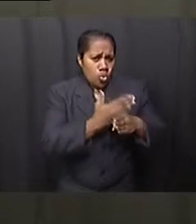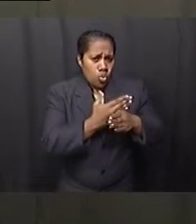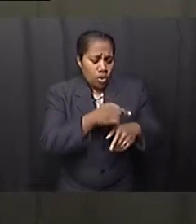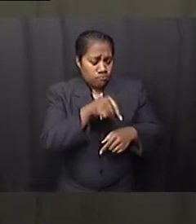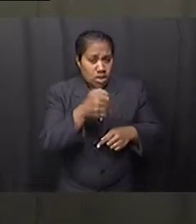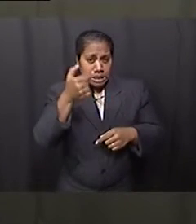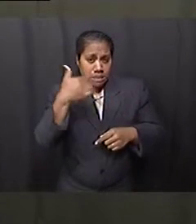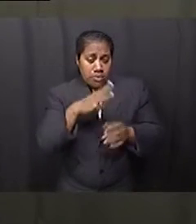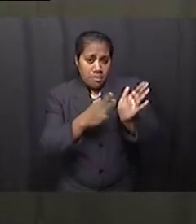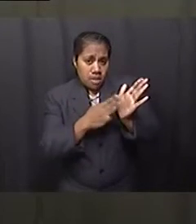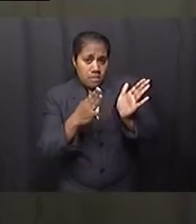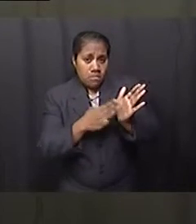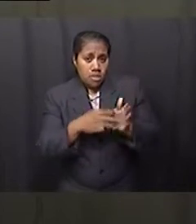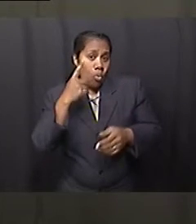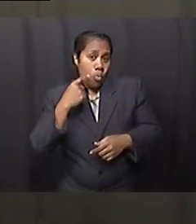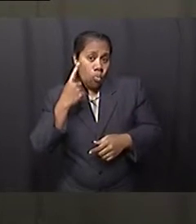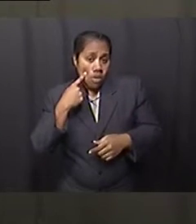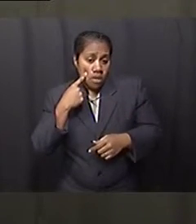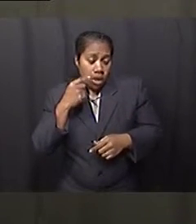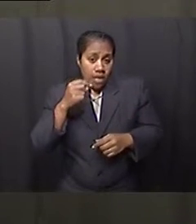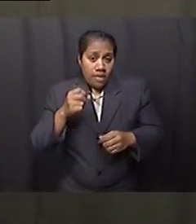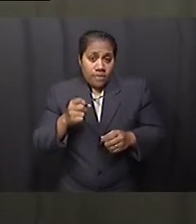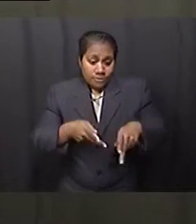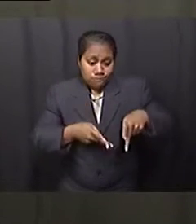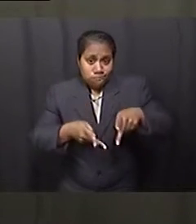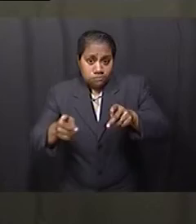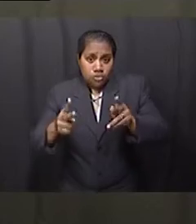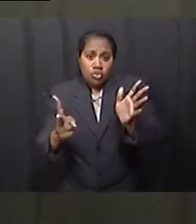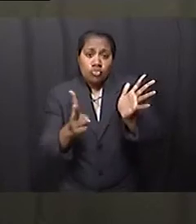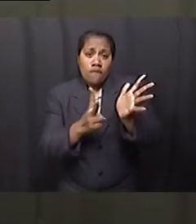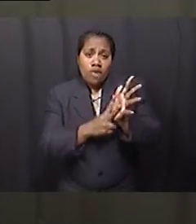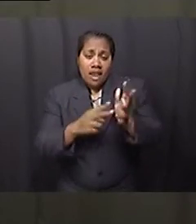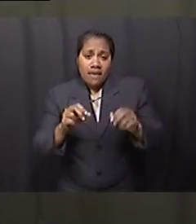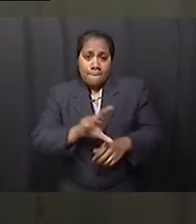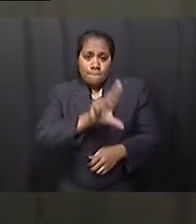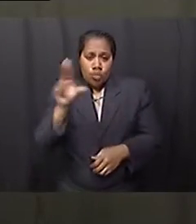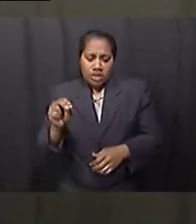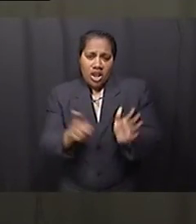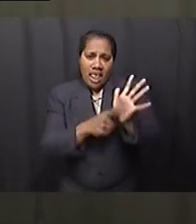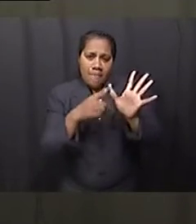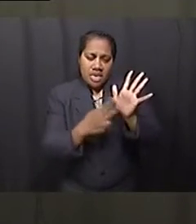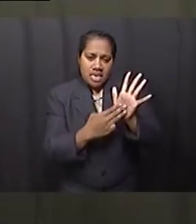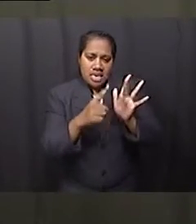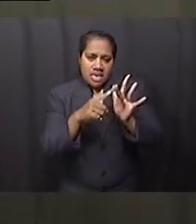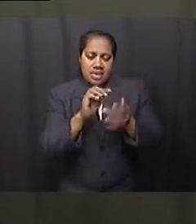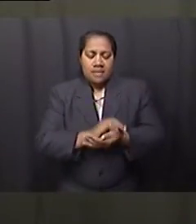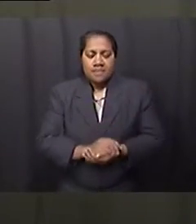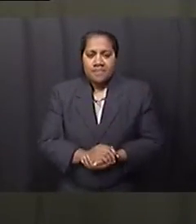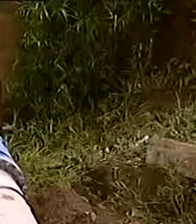works on the 600mm water main that runs parallel to the Bungalei Bridge outside